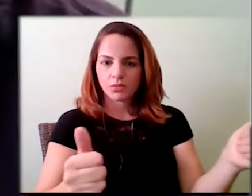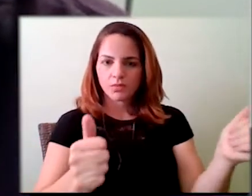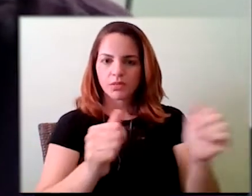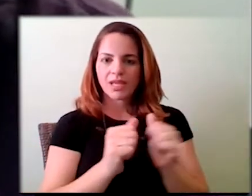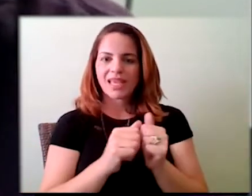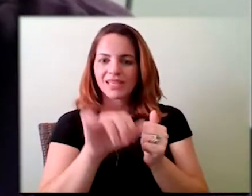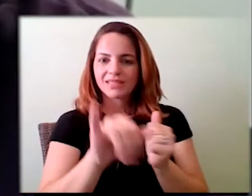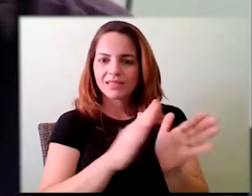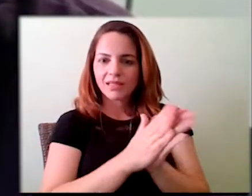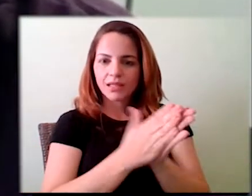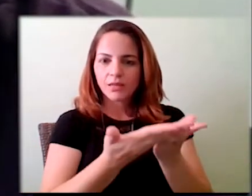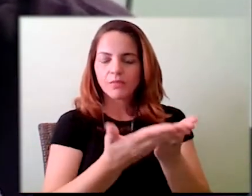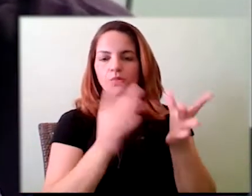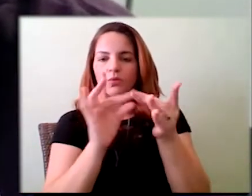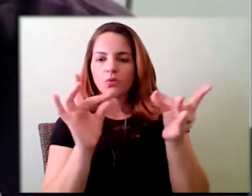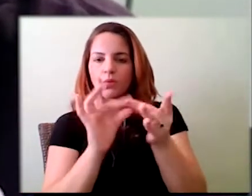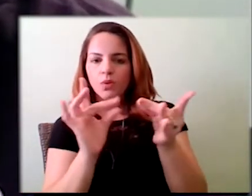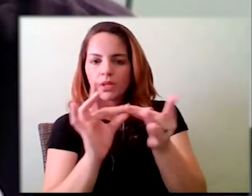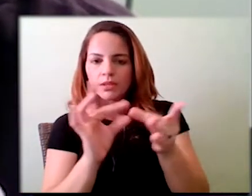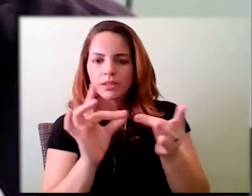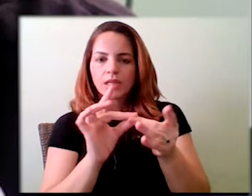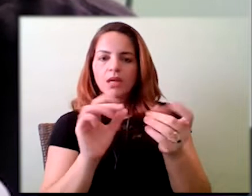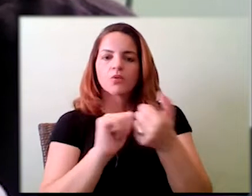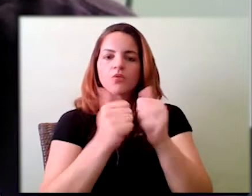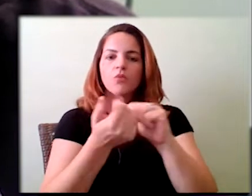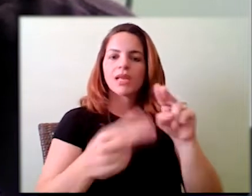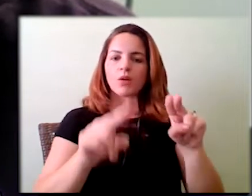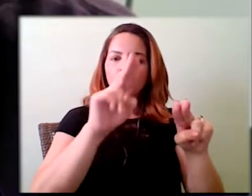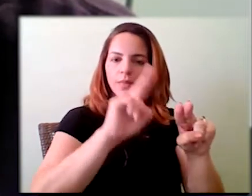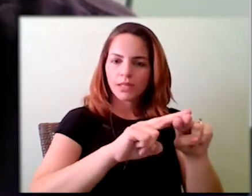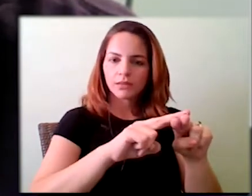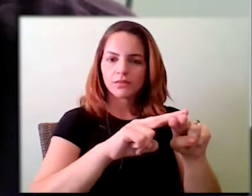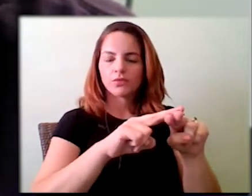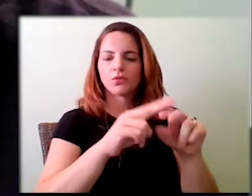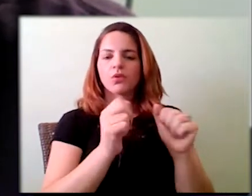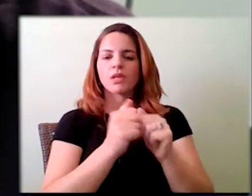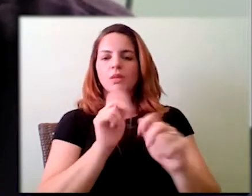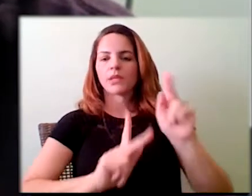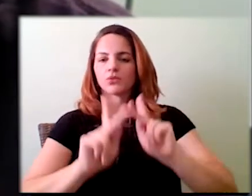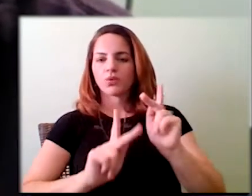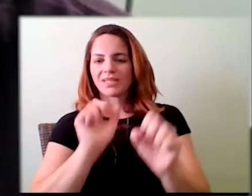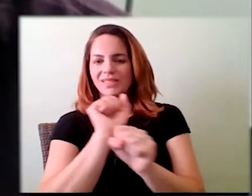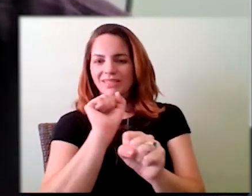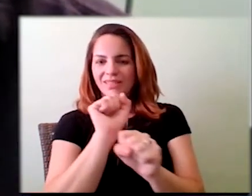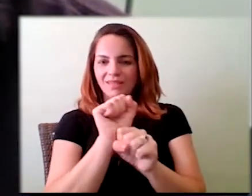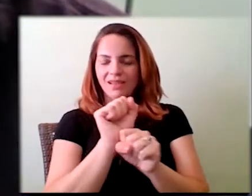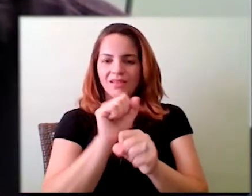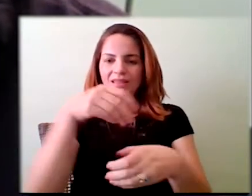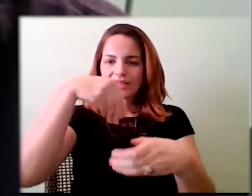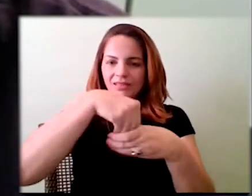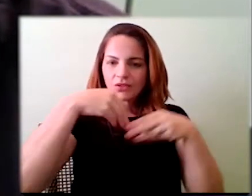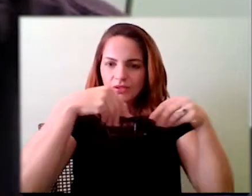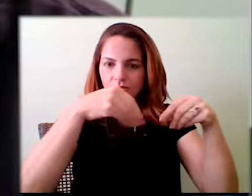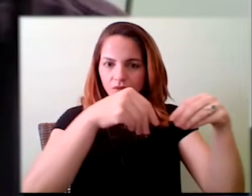well-established narratives, quantitative data show that the increasing integration of rural producers within the U.S. market led to